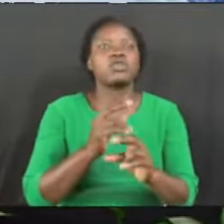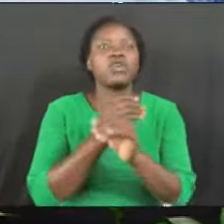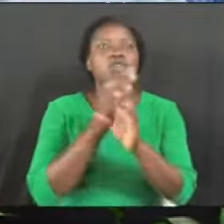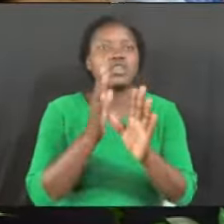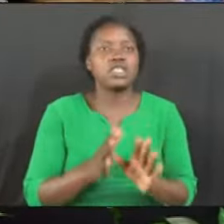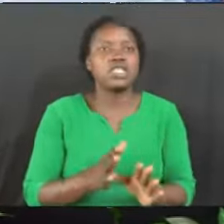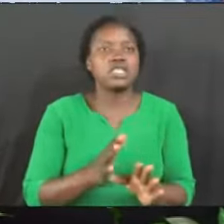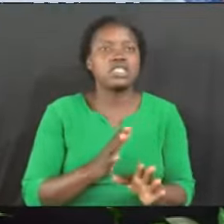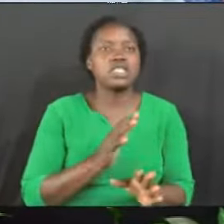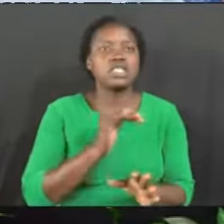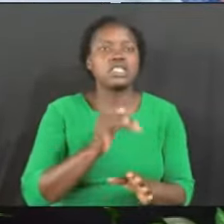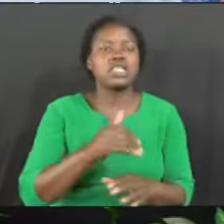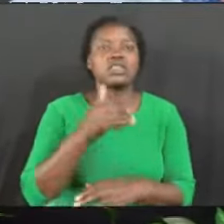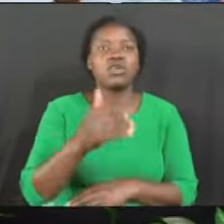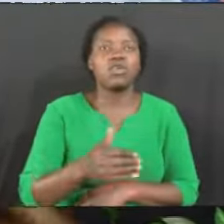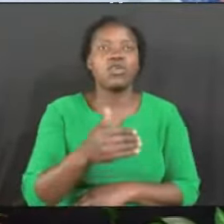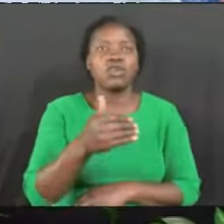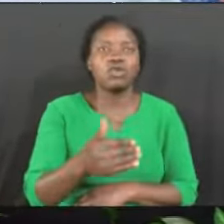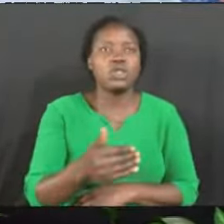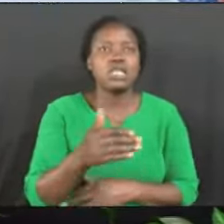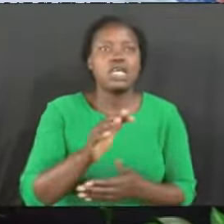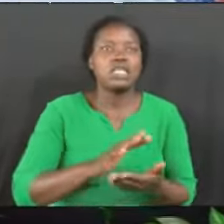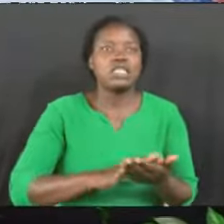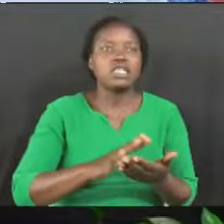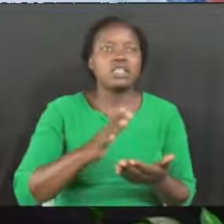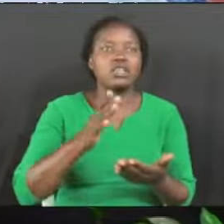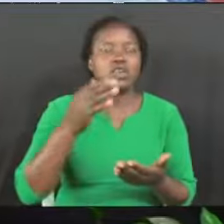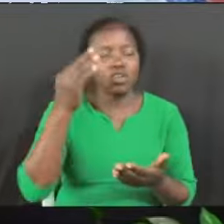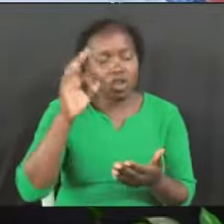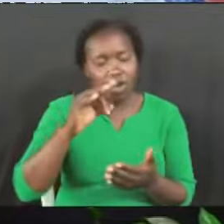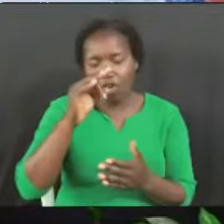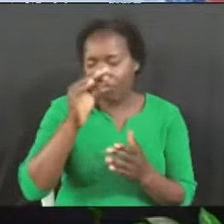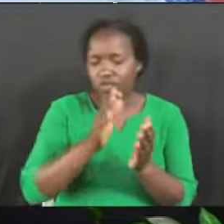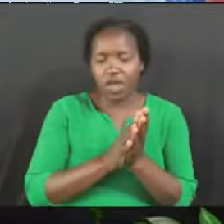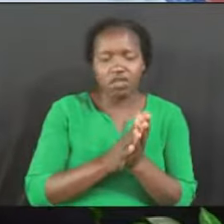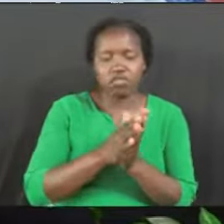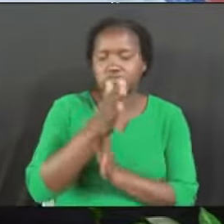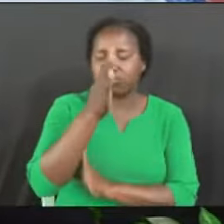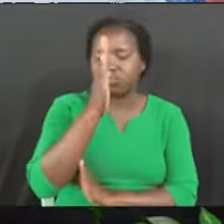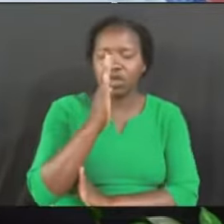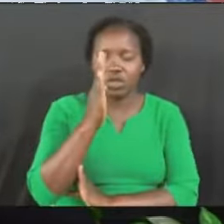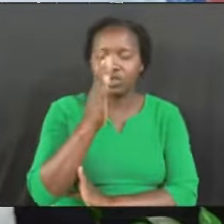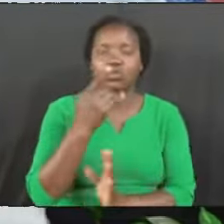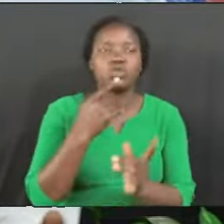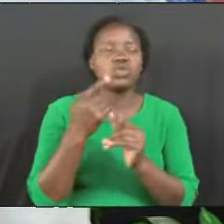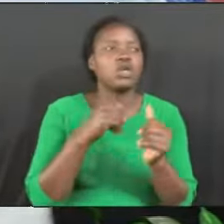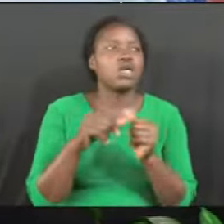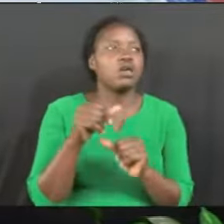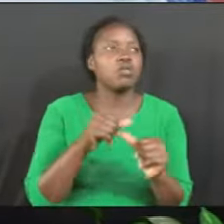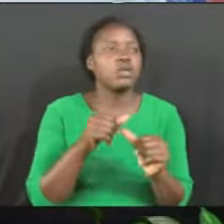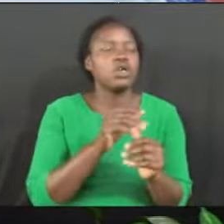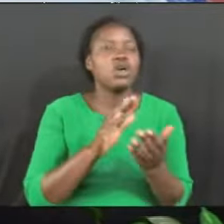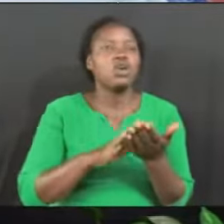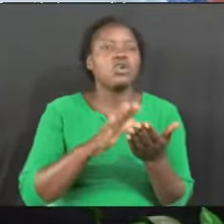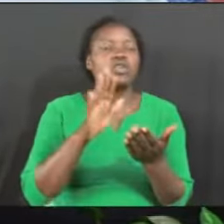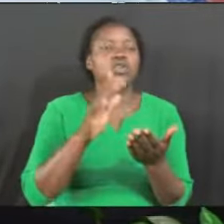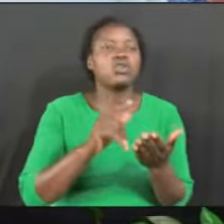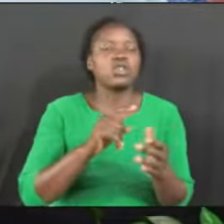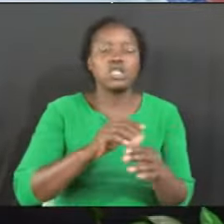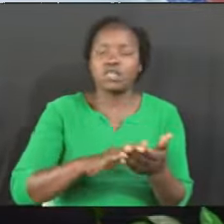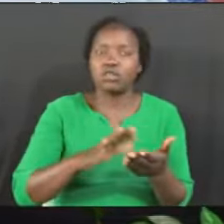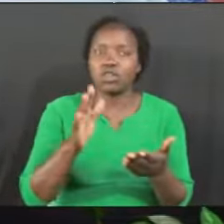to always give glory unto God. When you talk about glory, when you talk